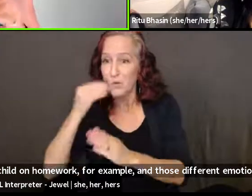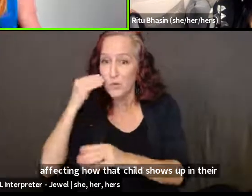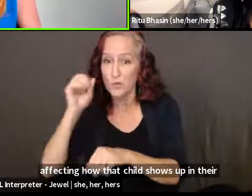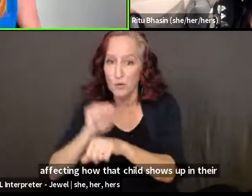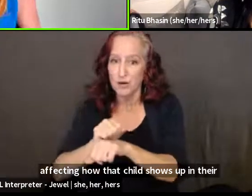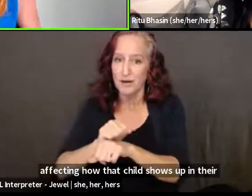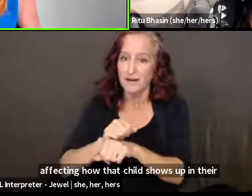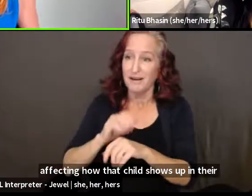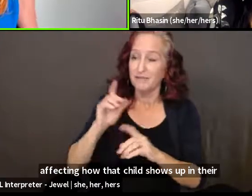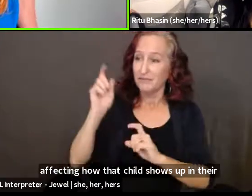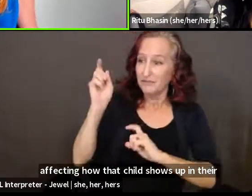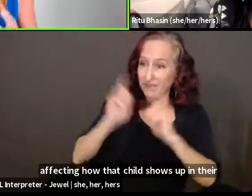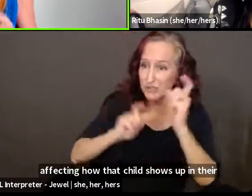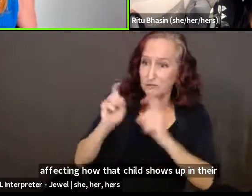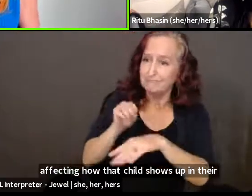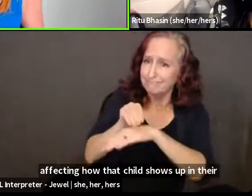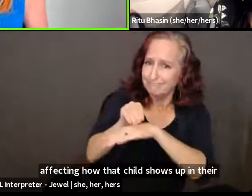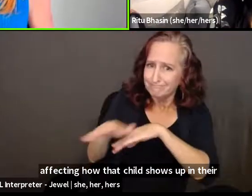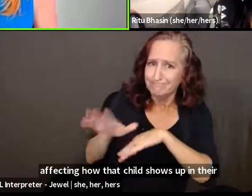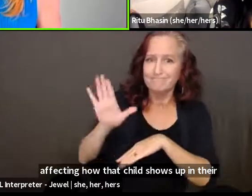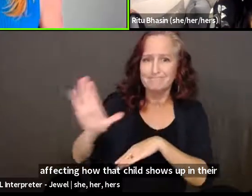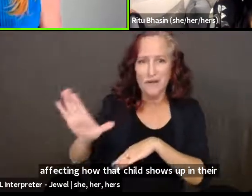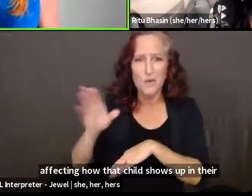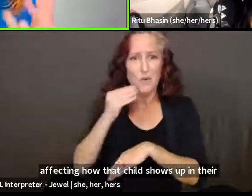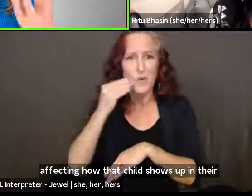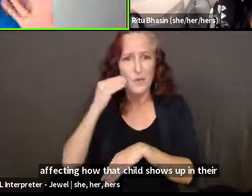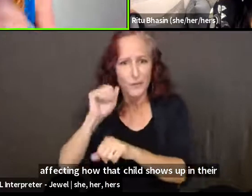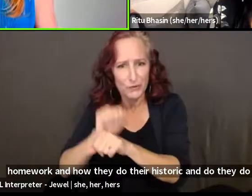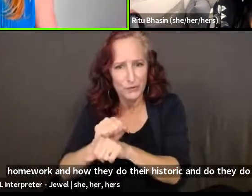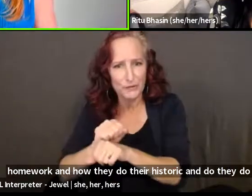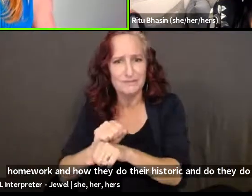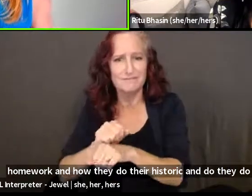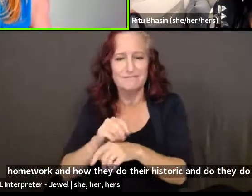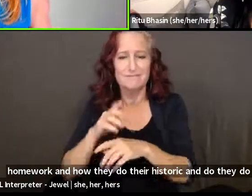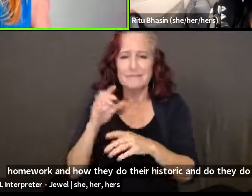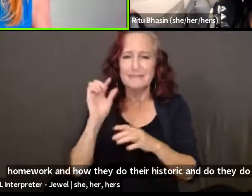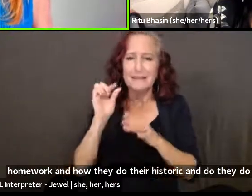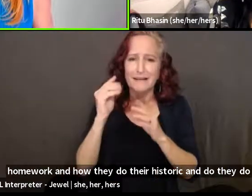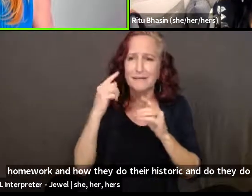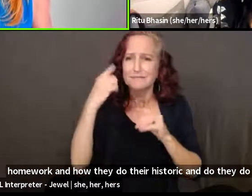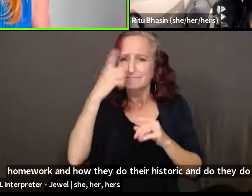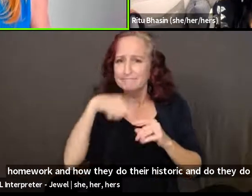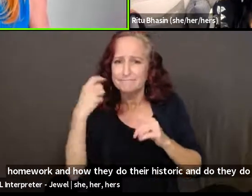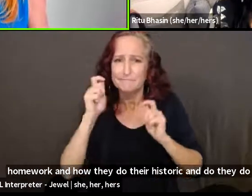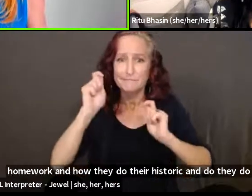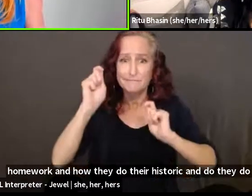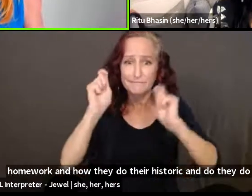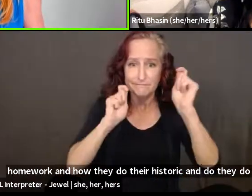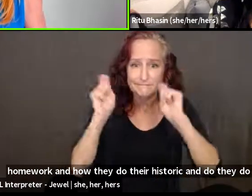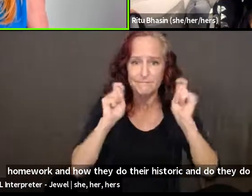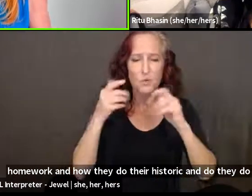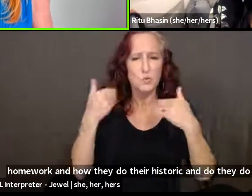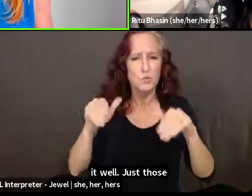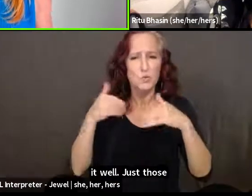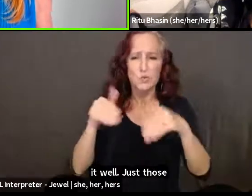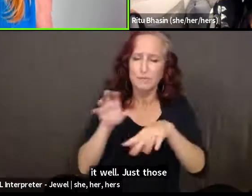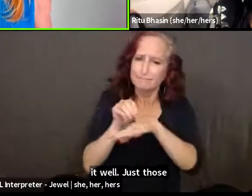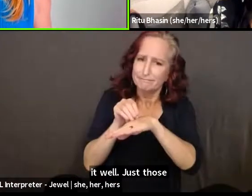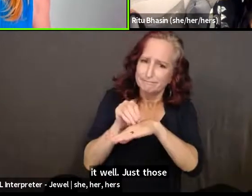Just those facial, those little muscles in your face can make such a difference in